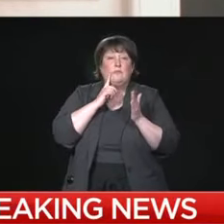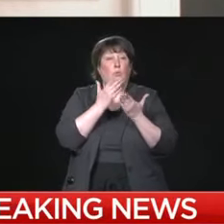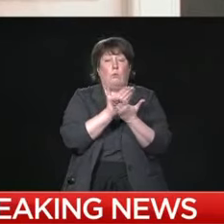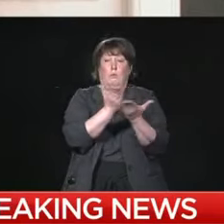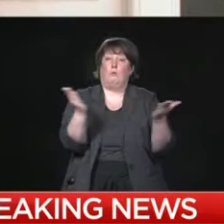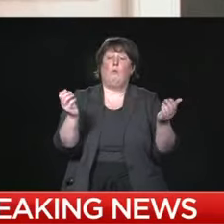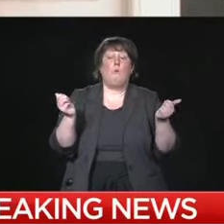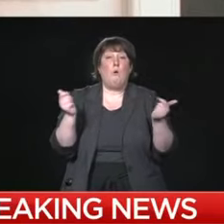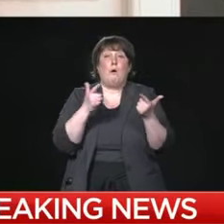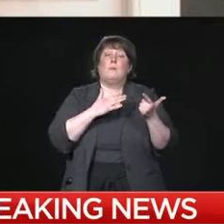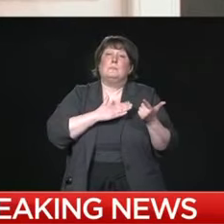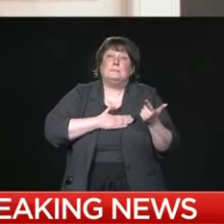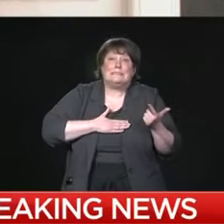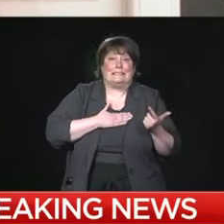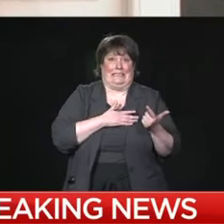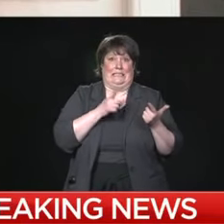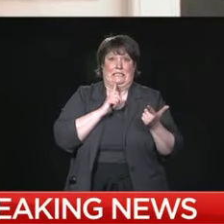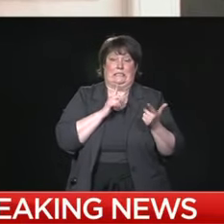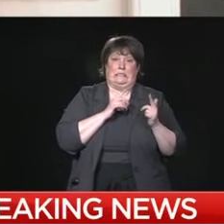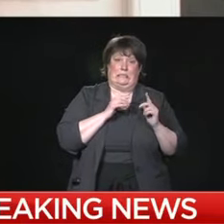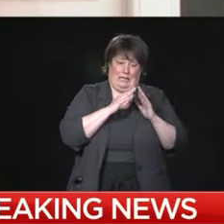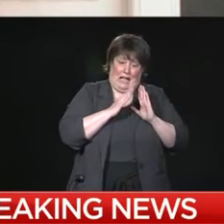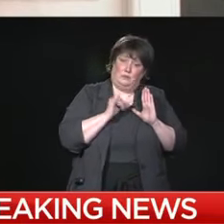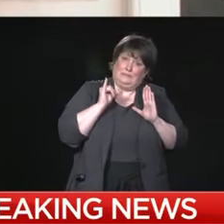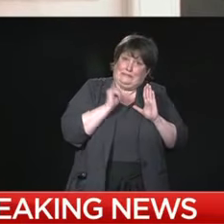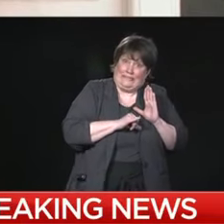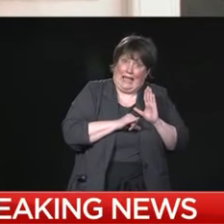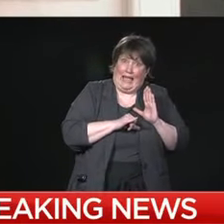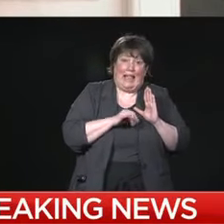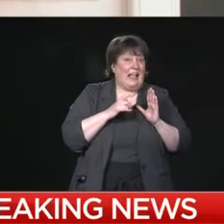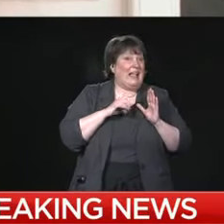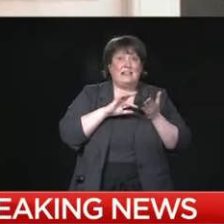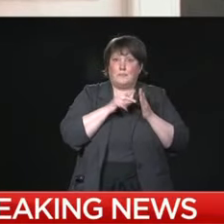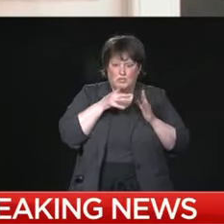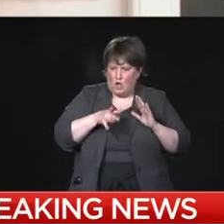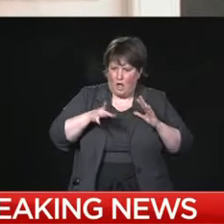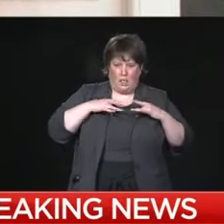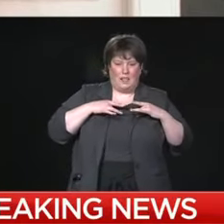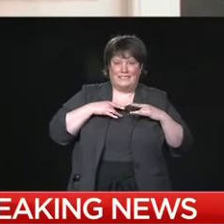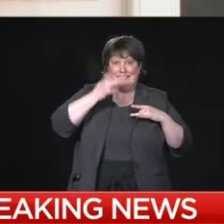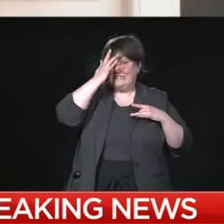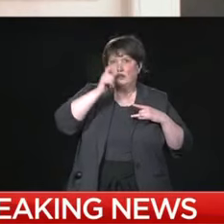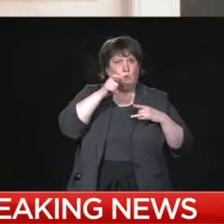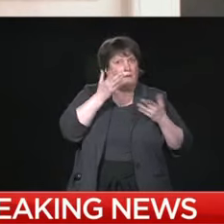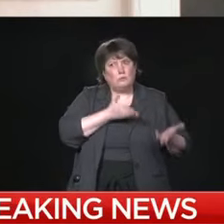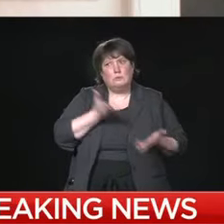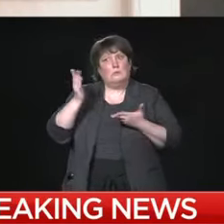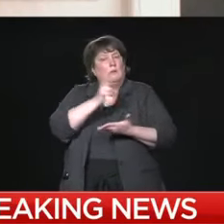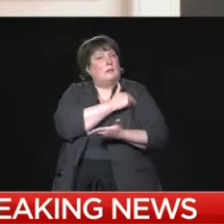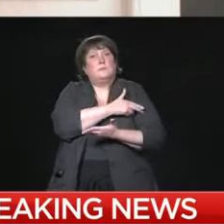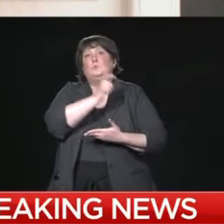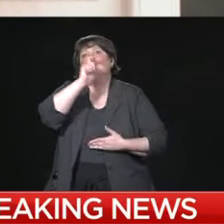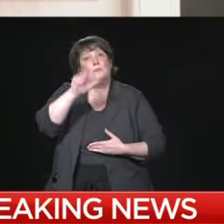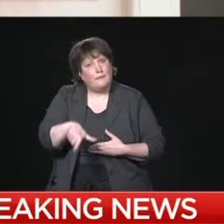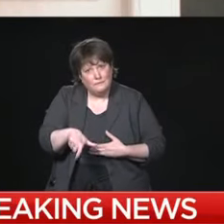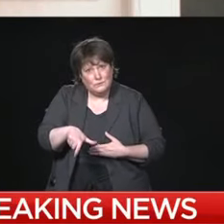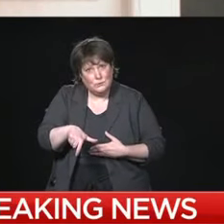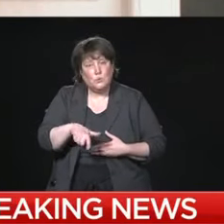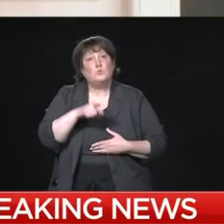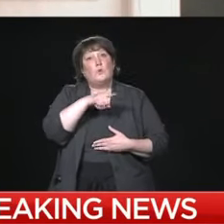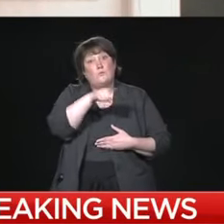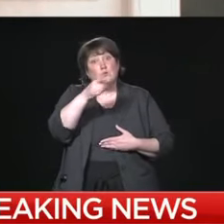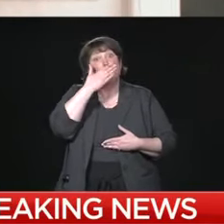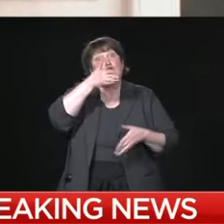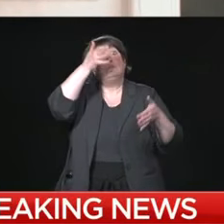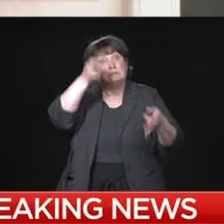everyone to keep pressure off our healthcare system by staying home, by making sure that you're making smart choices to keep